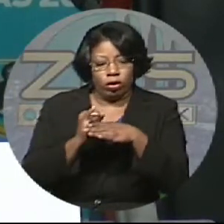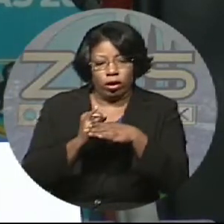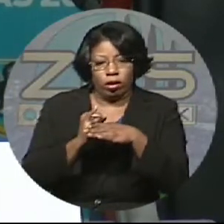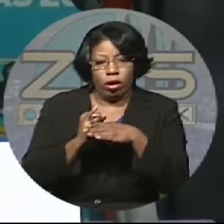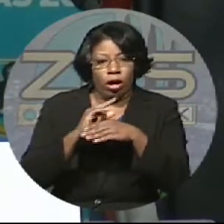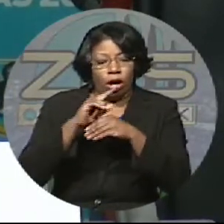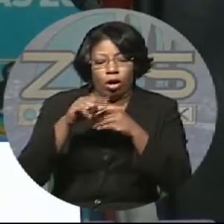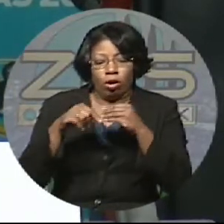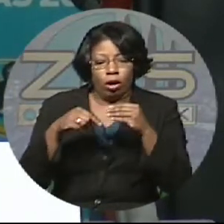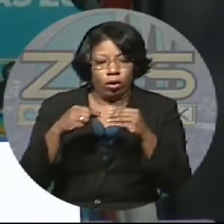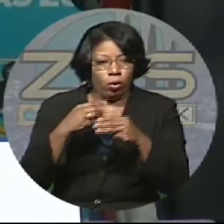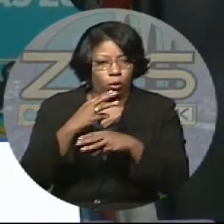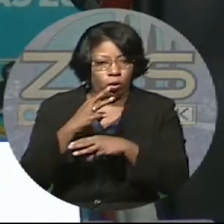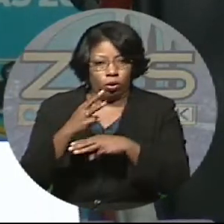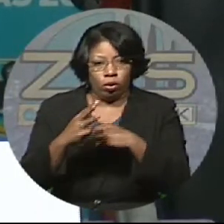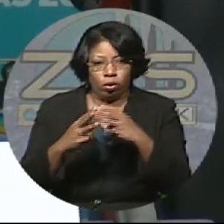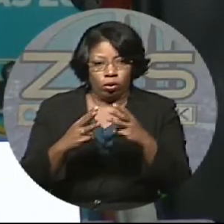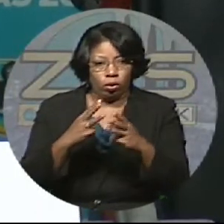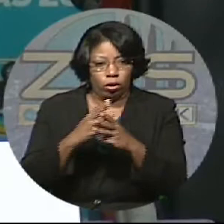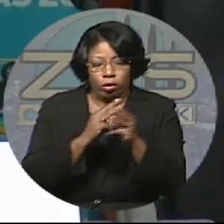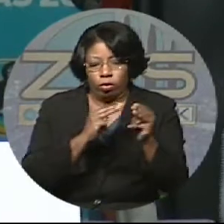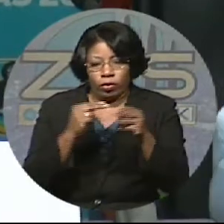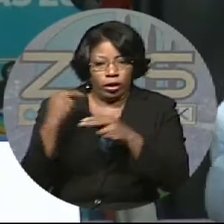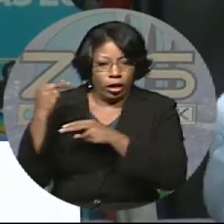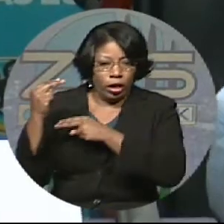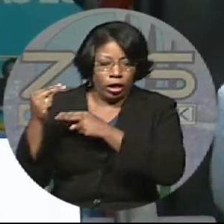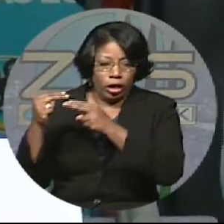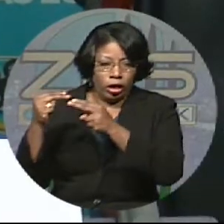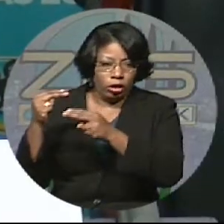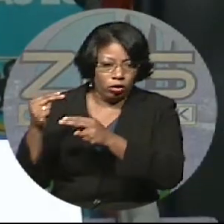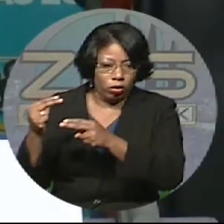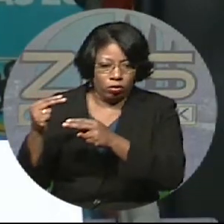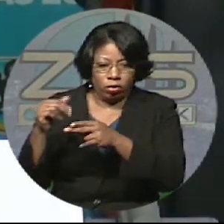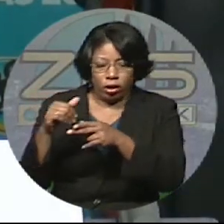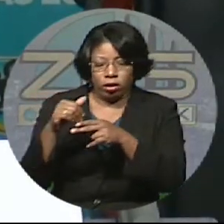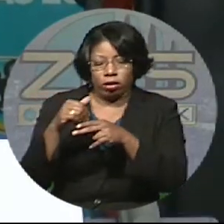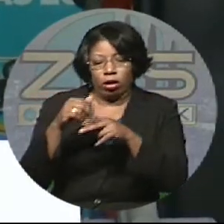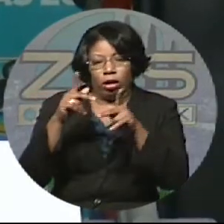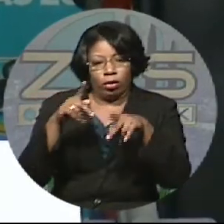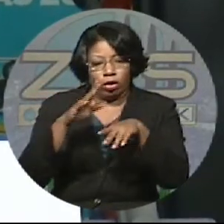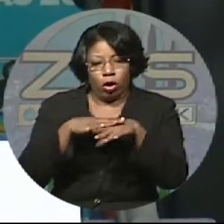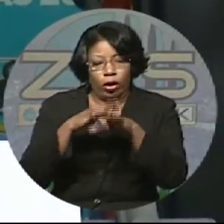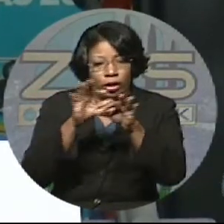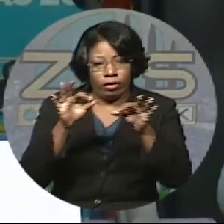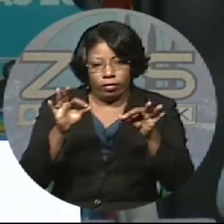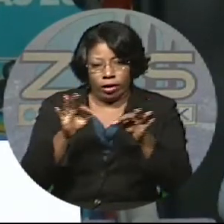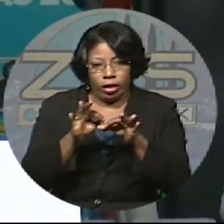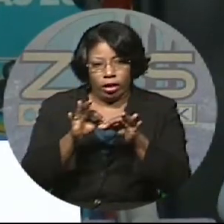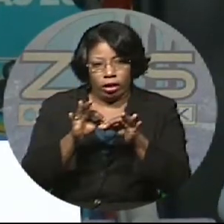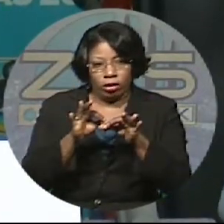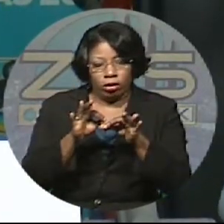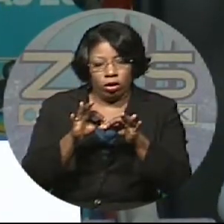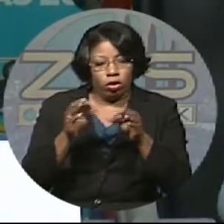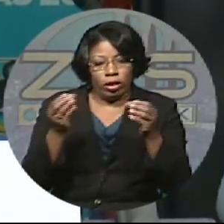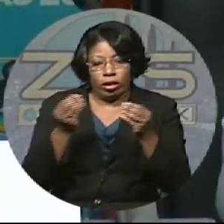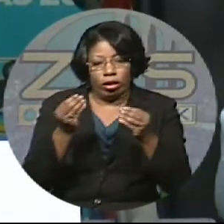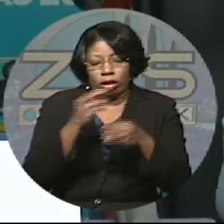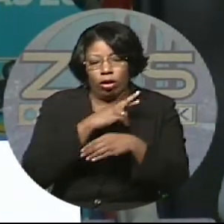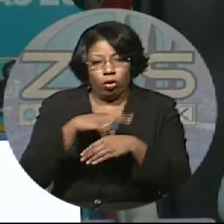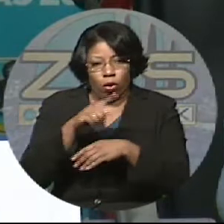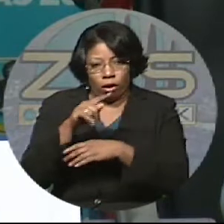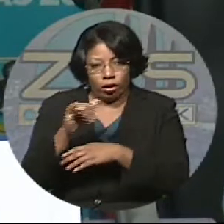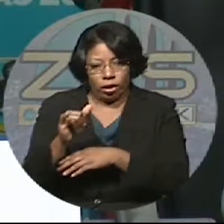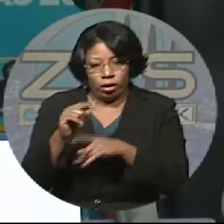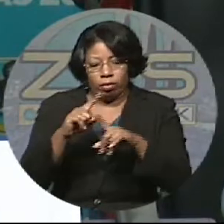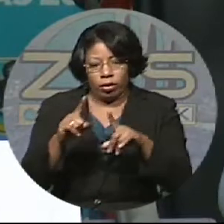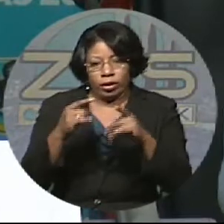moved for the first time ever in our history from being just the fella on the field who doesn't get any royalties to now